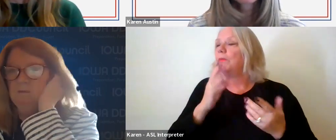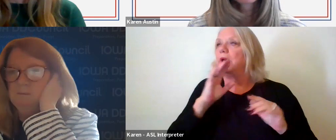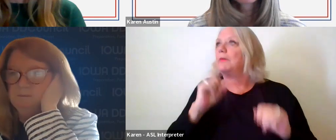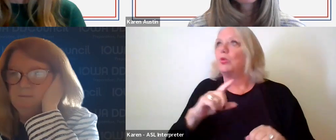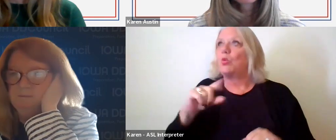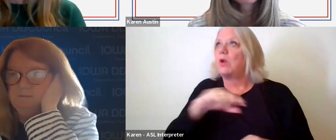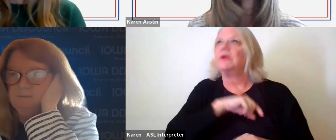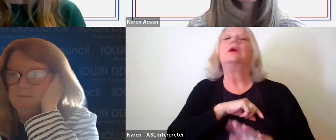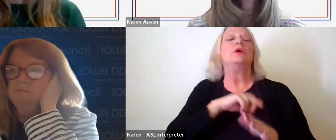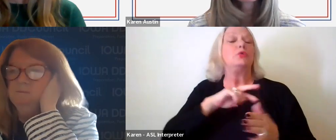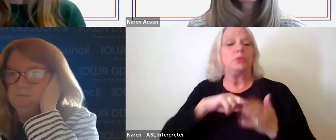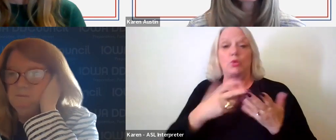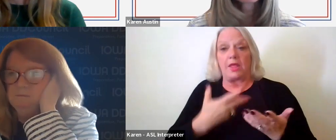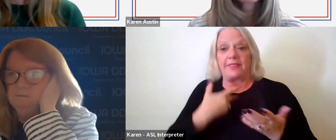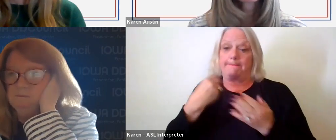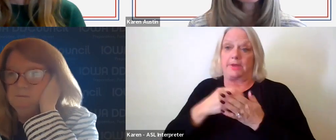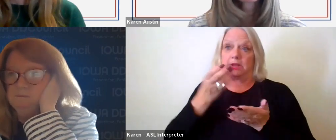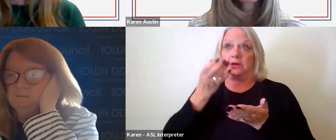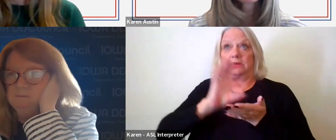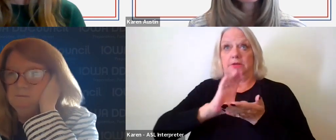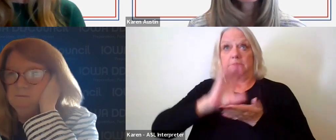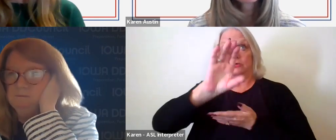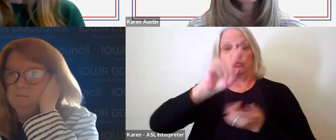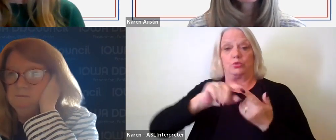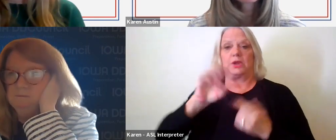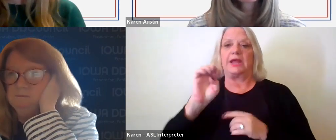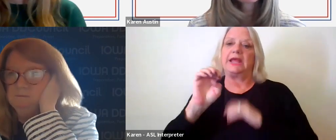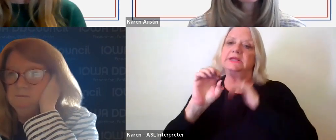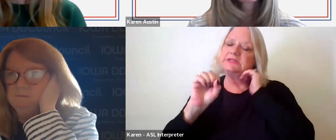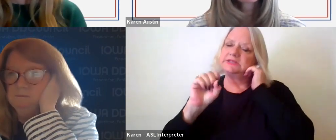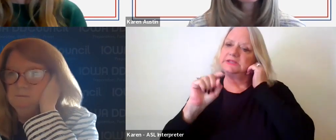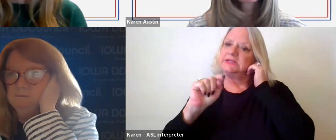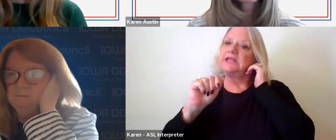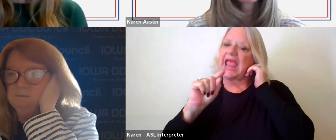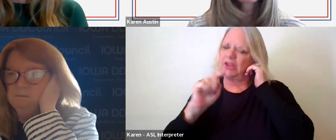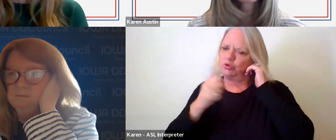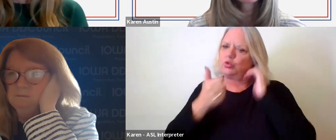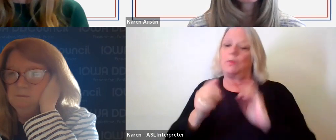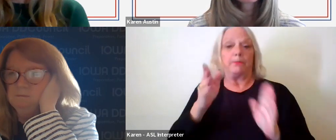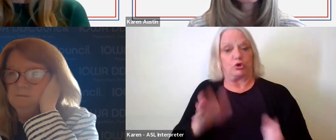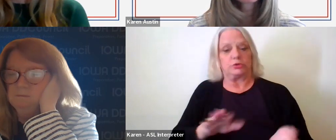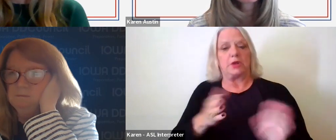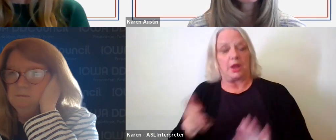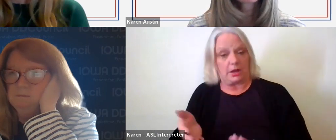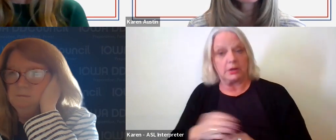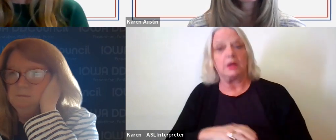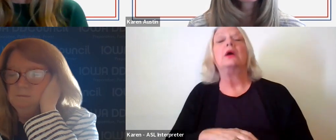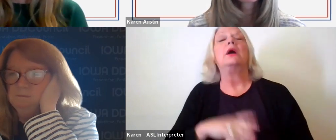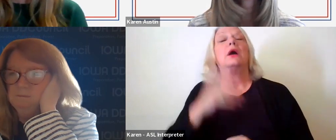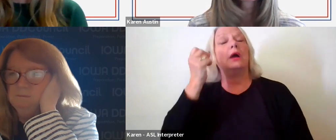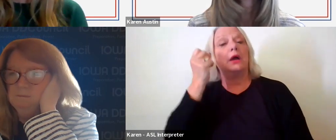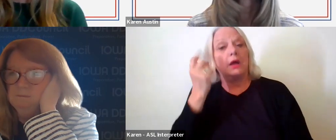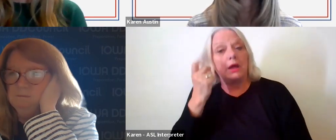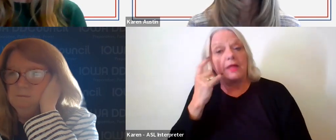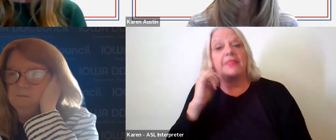go to the estate of the account owner who passed away. And that is after, Karen mentioned this, but it is